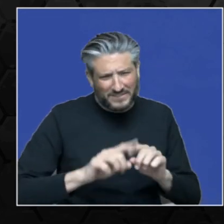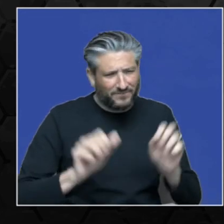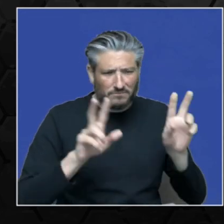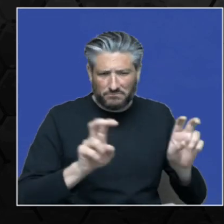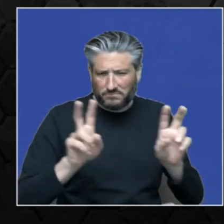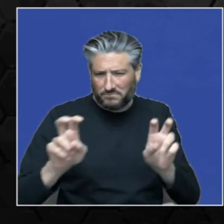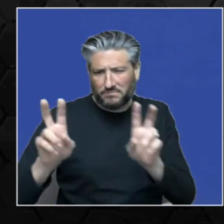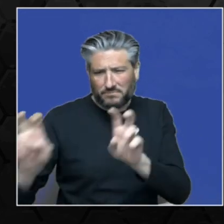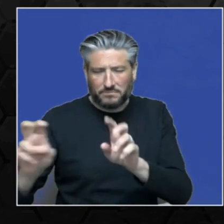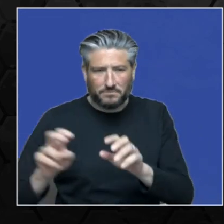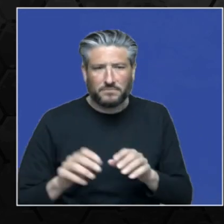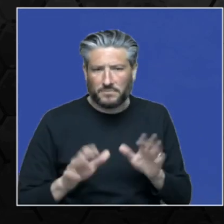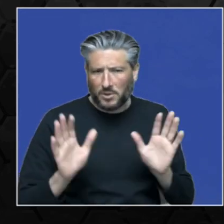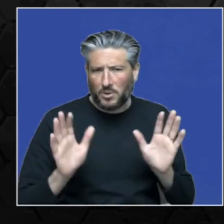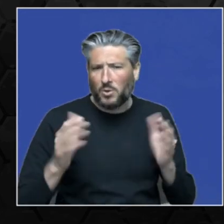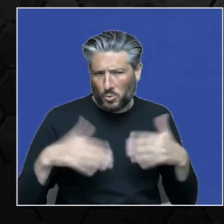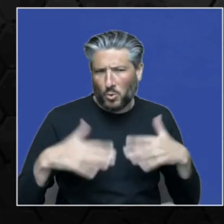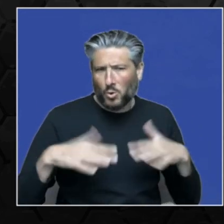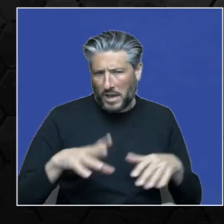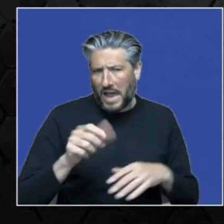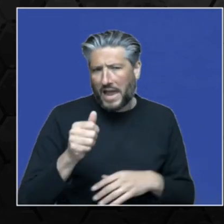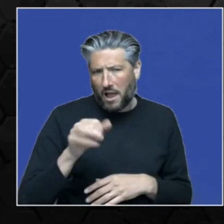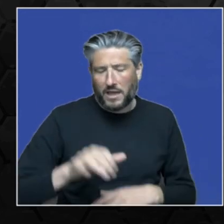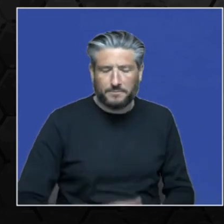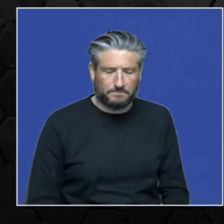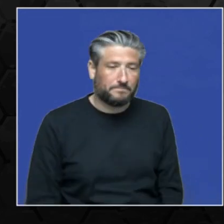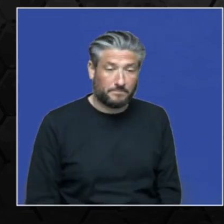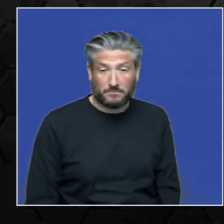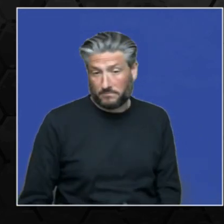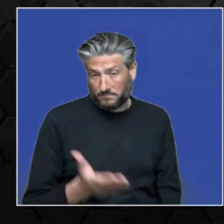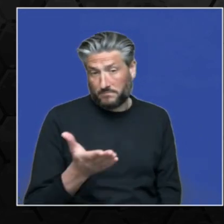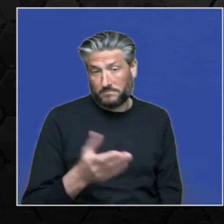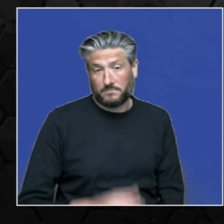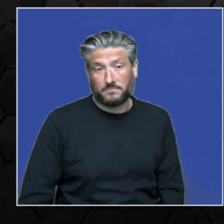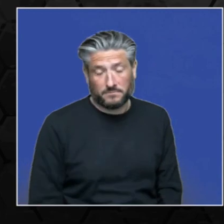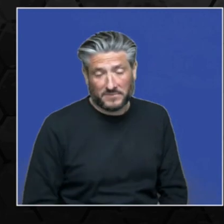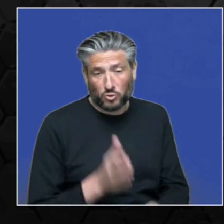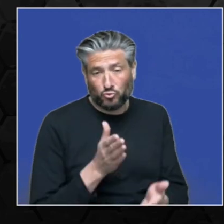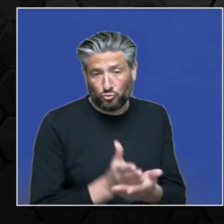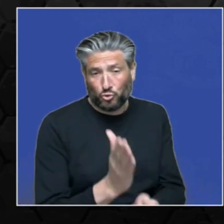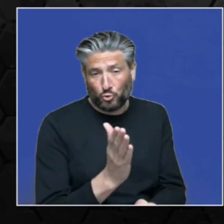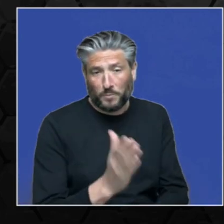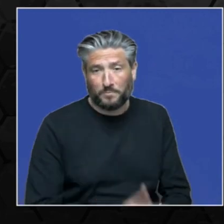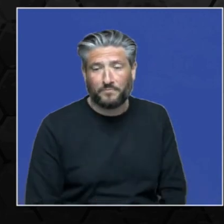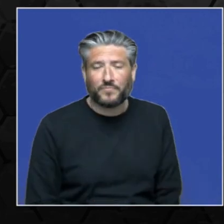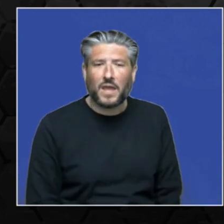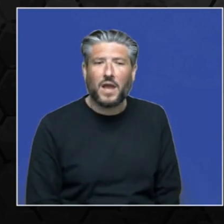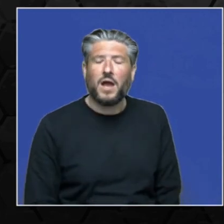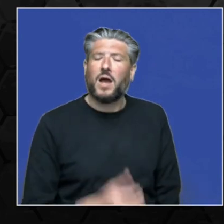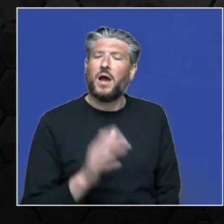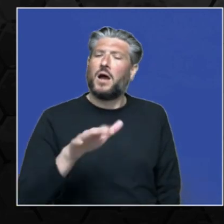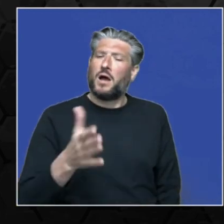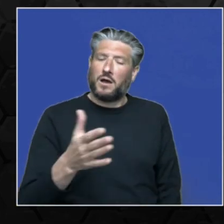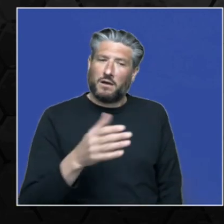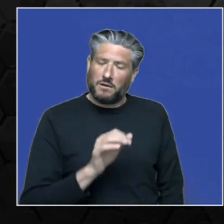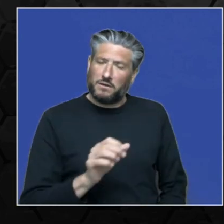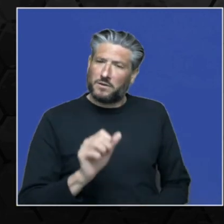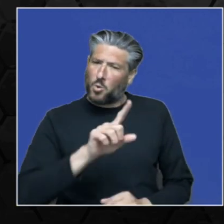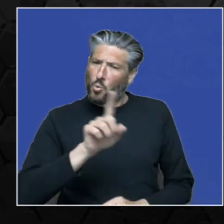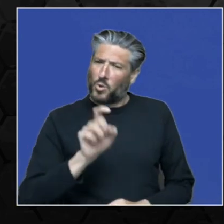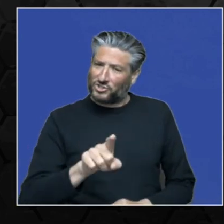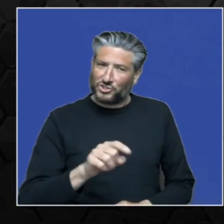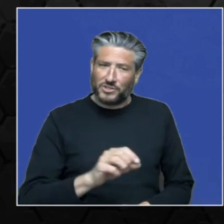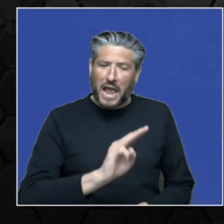Yes, and I think you're right. Yeah, definitely. And which machine learning technique is the most preferable, do you